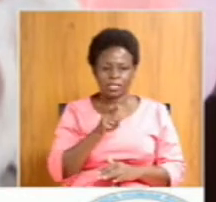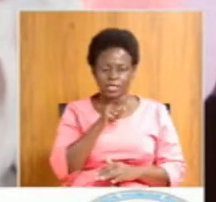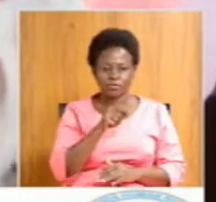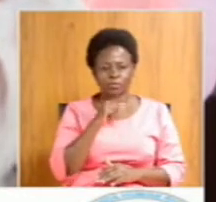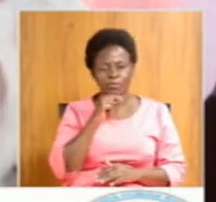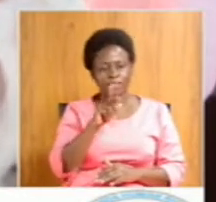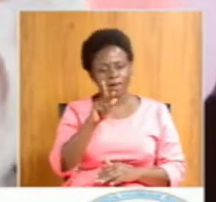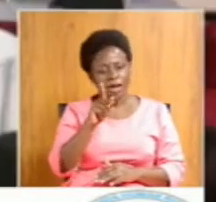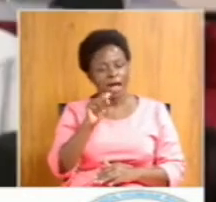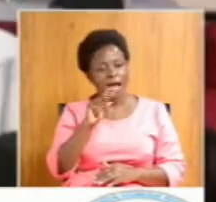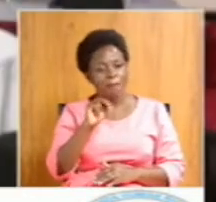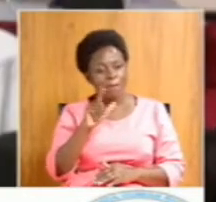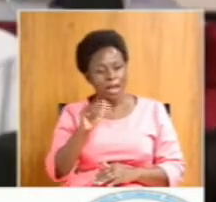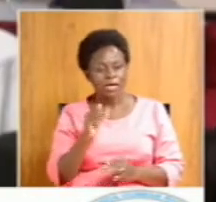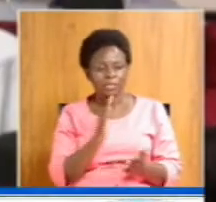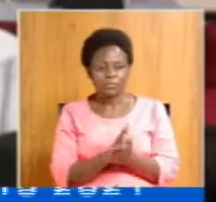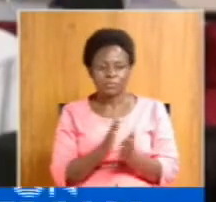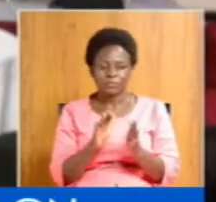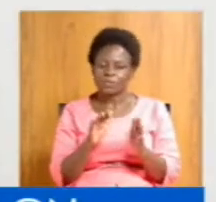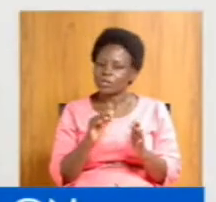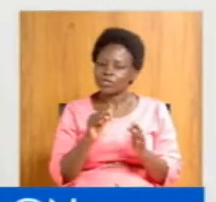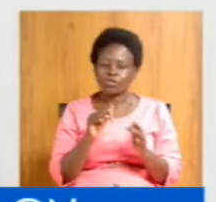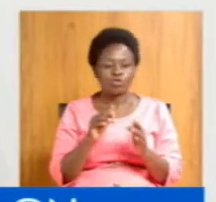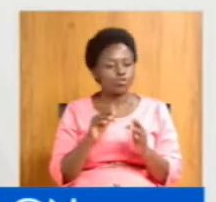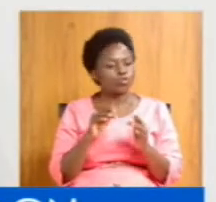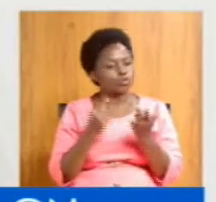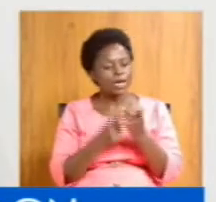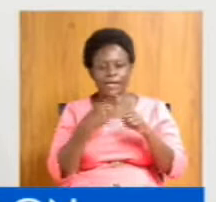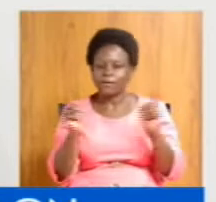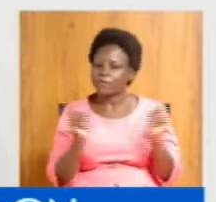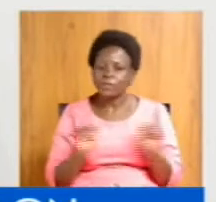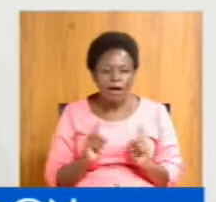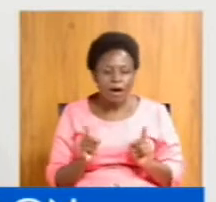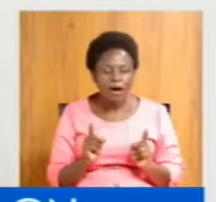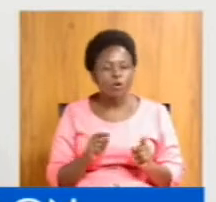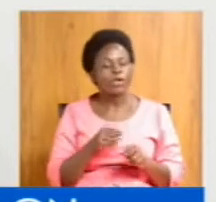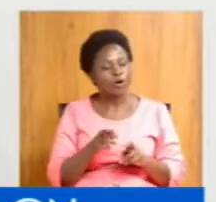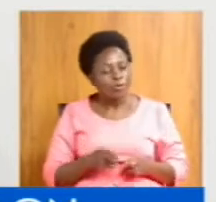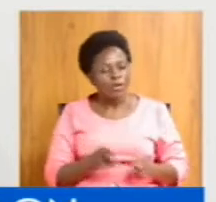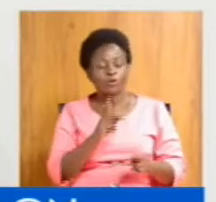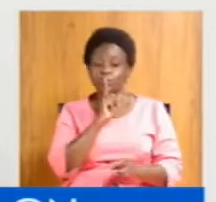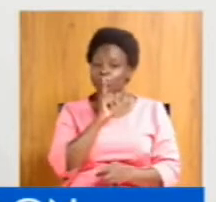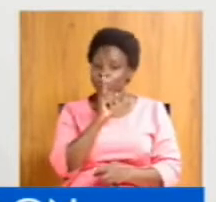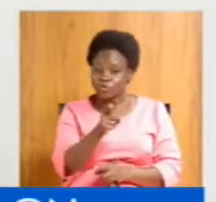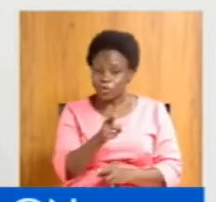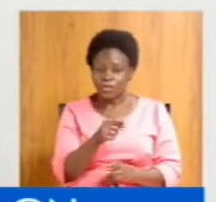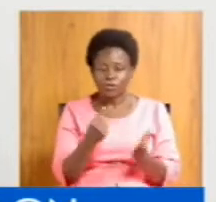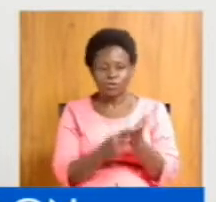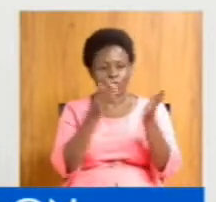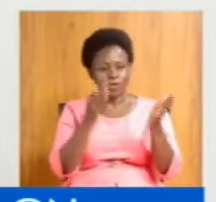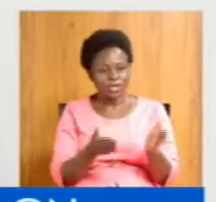Mr. Kamara and all the viewers, indeed, Uganda is not an outlier. We are on the road to ensuring that every Ugandan